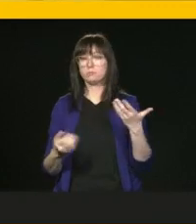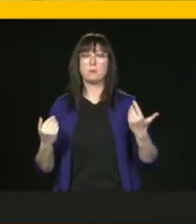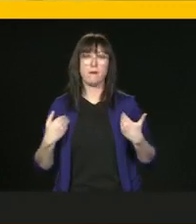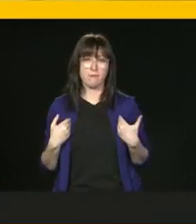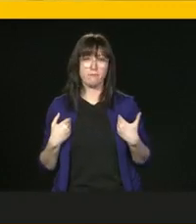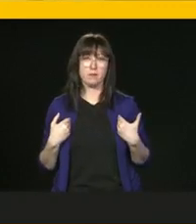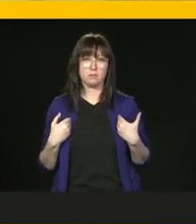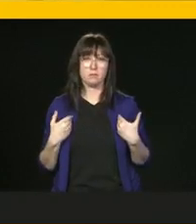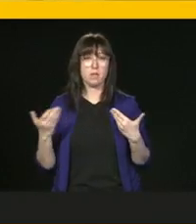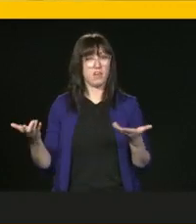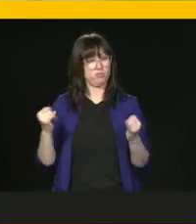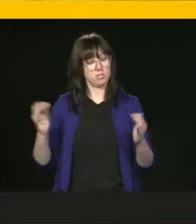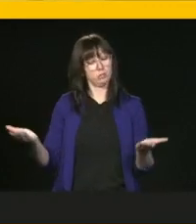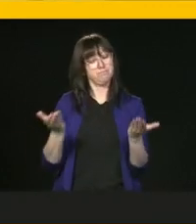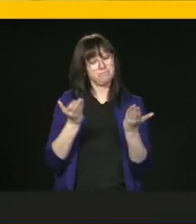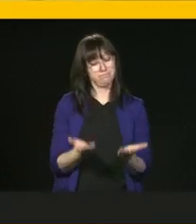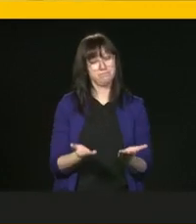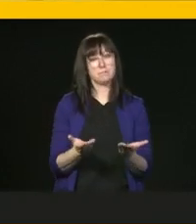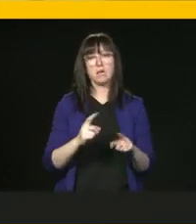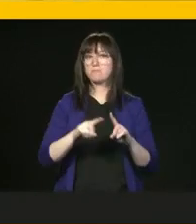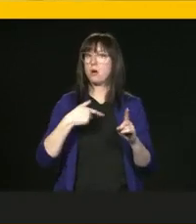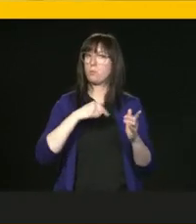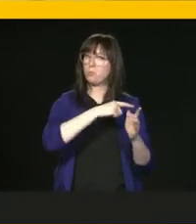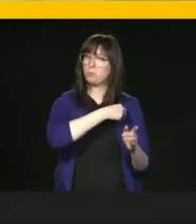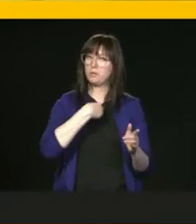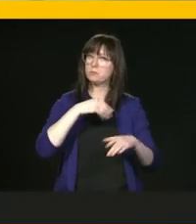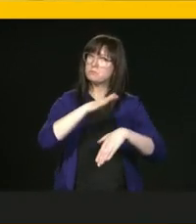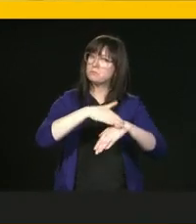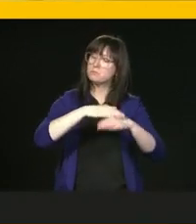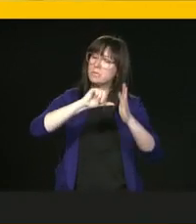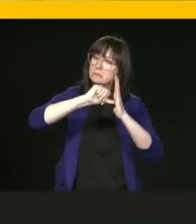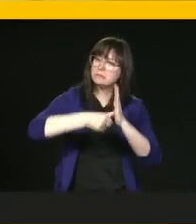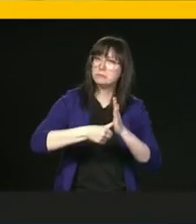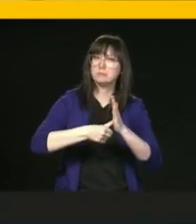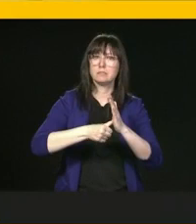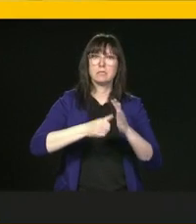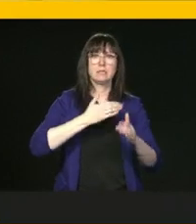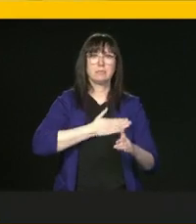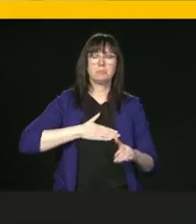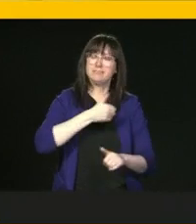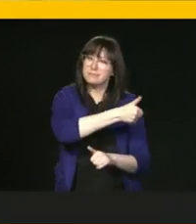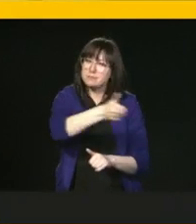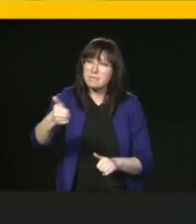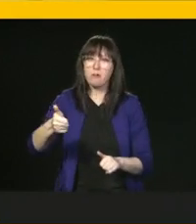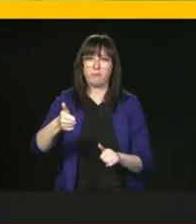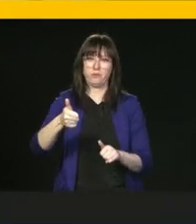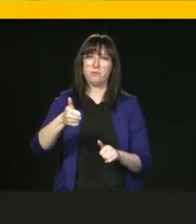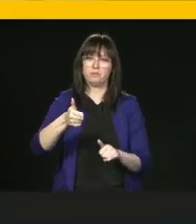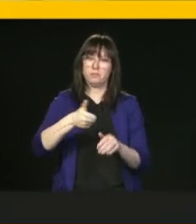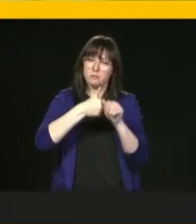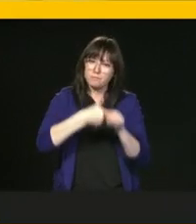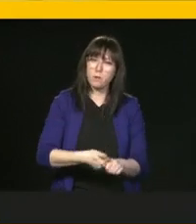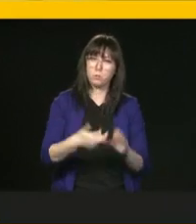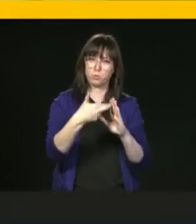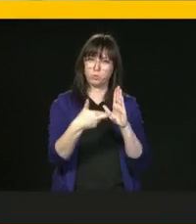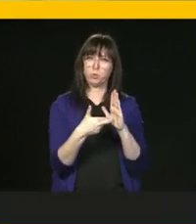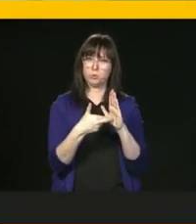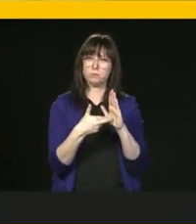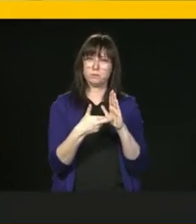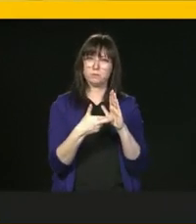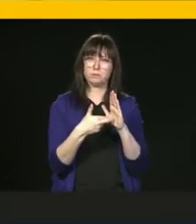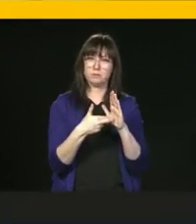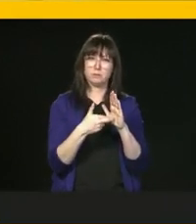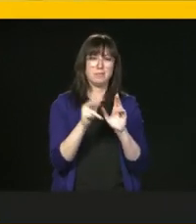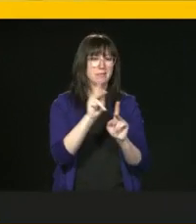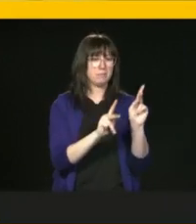we are impressing upon Canadians to do this of their own will, to understand that individuals can